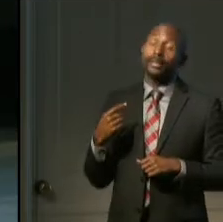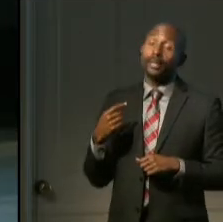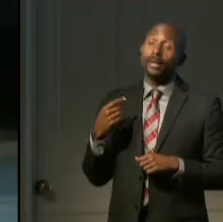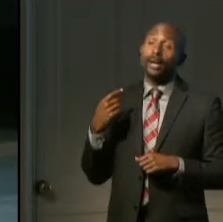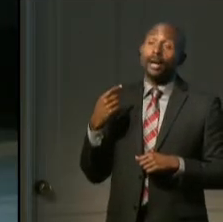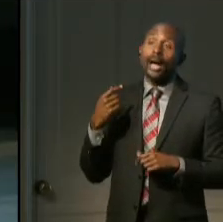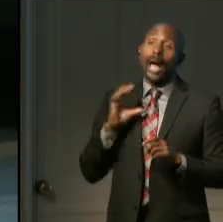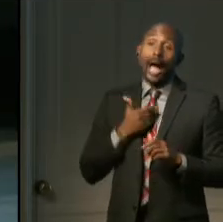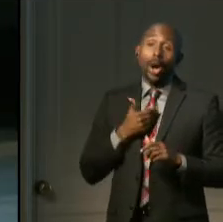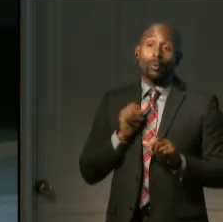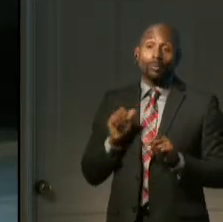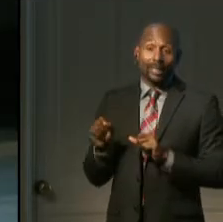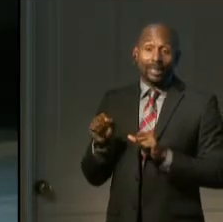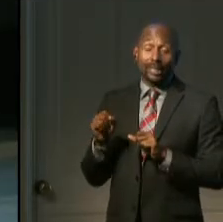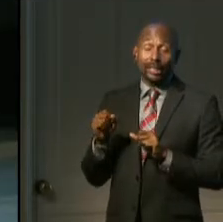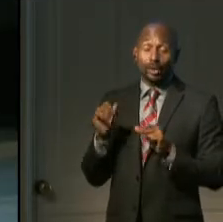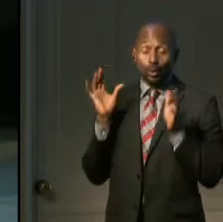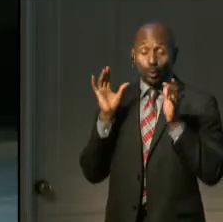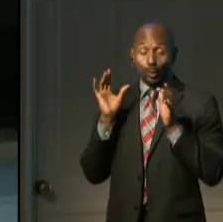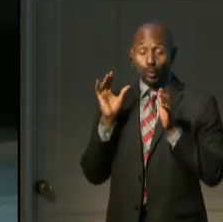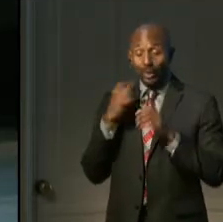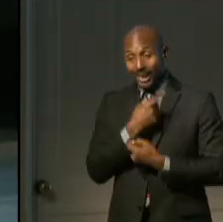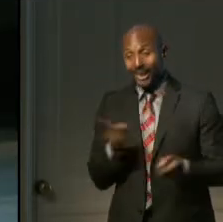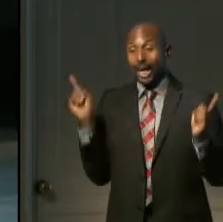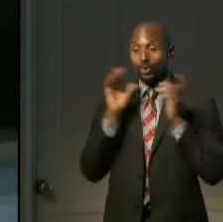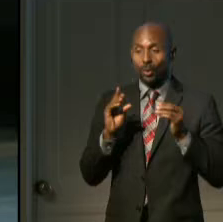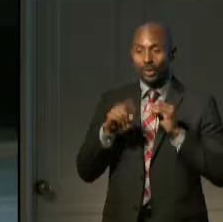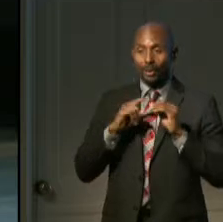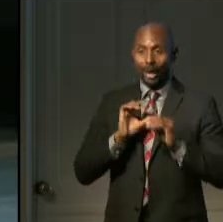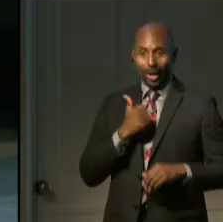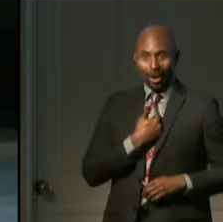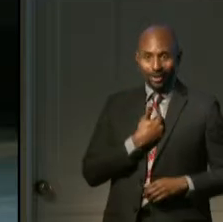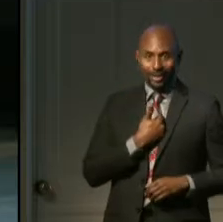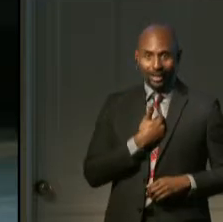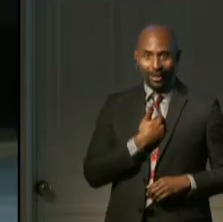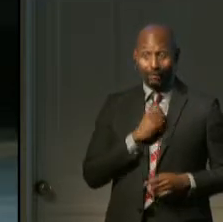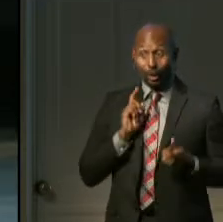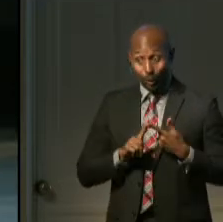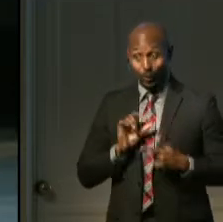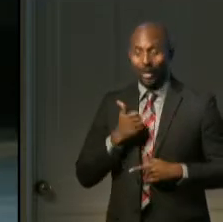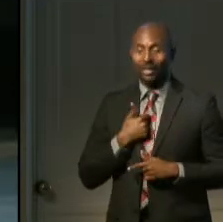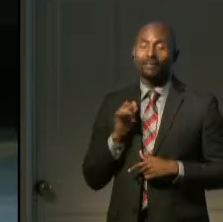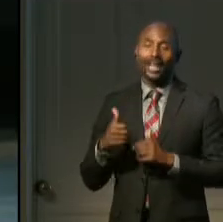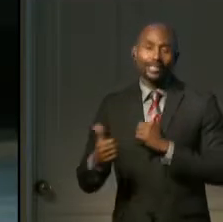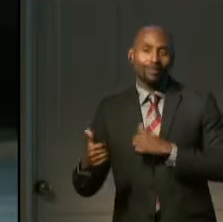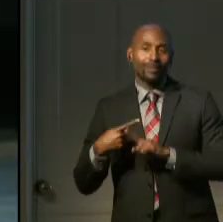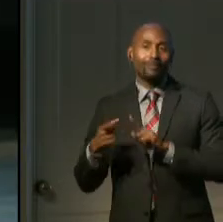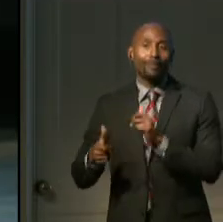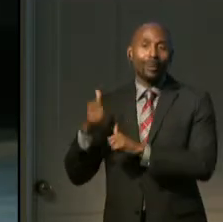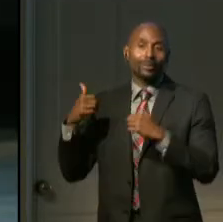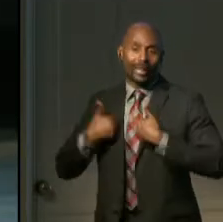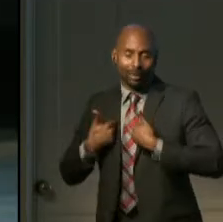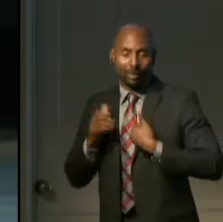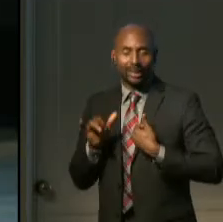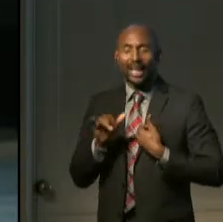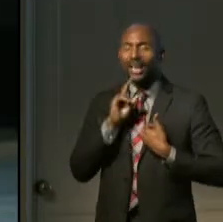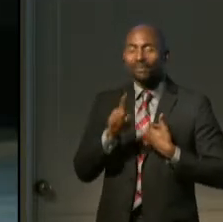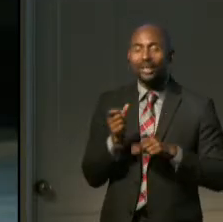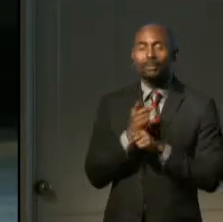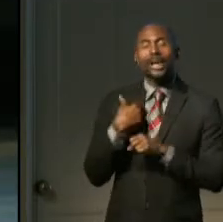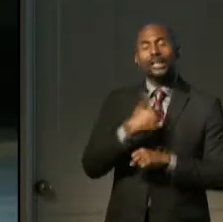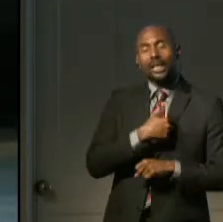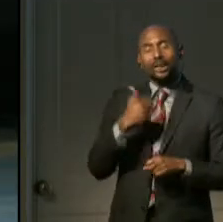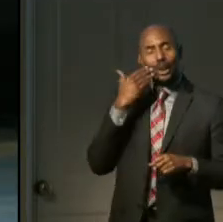about ourselves to ourselves is what separates us from at least most animals and what makes us fundamentally human. And in